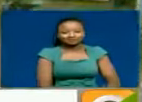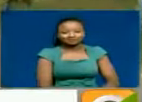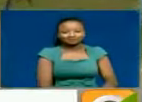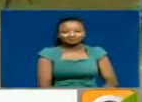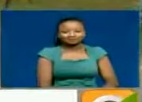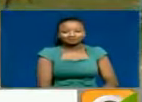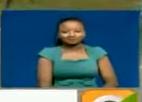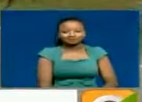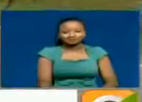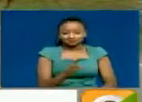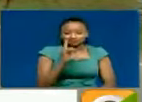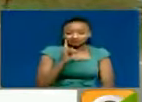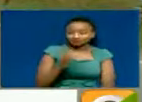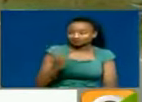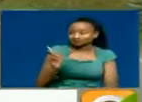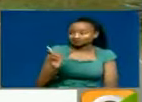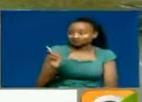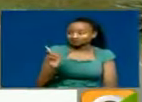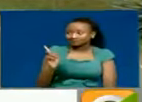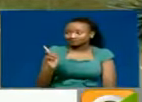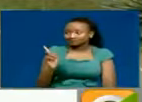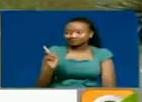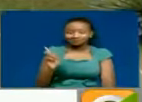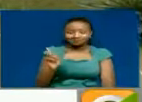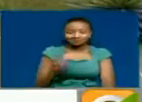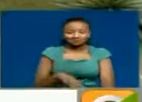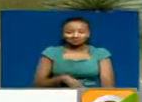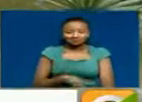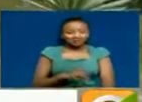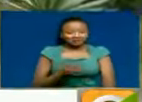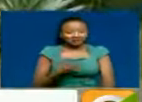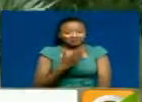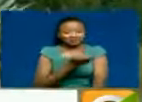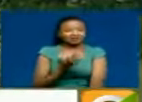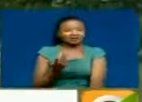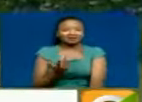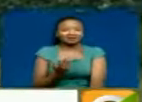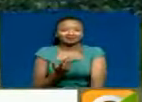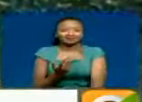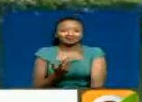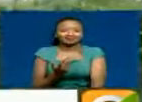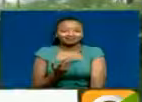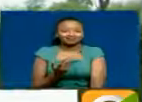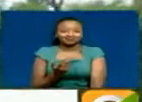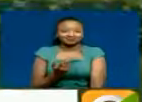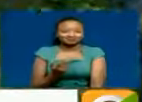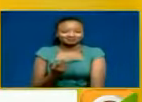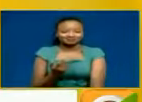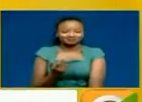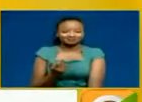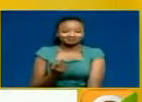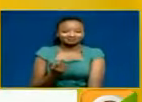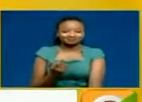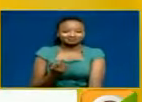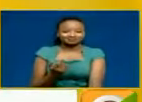the supermodel we know today. I was so grounded. I was so, you know, my roots were really,